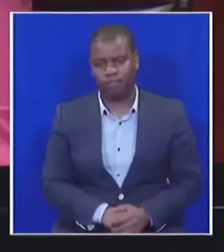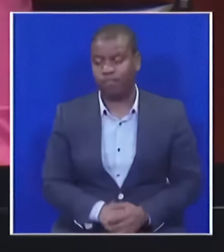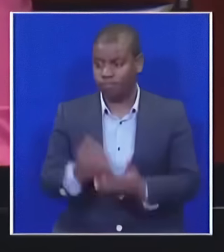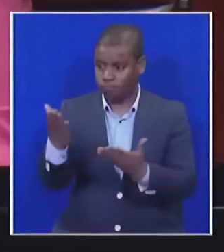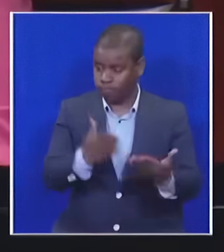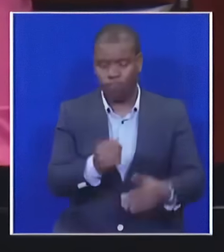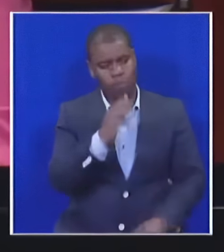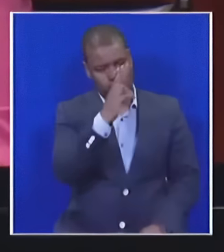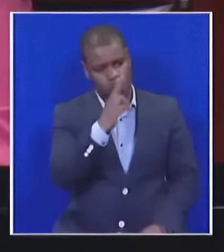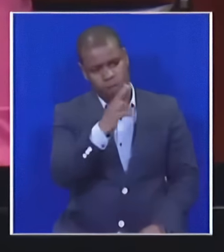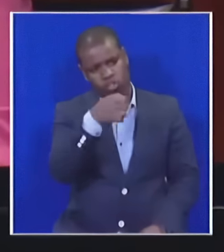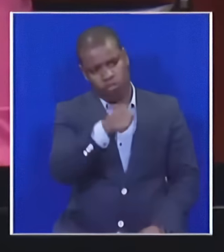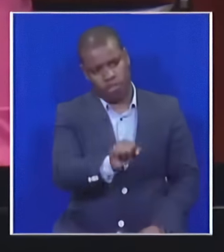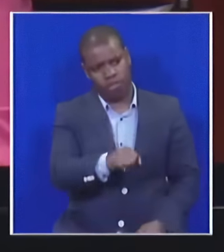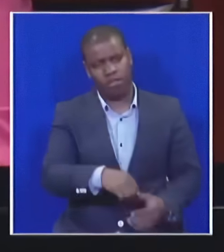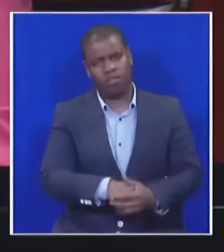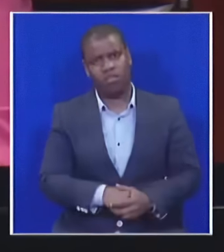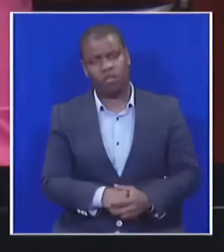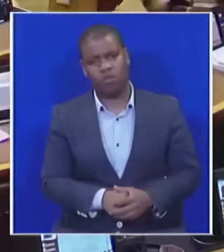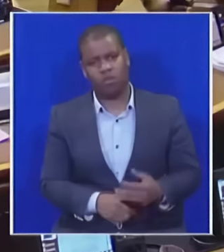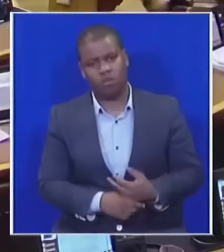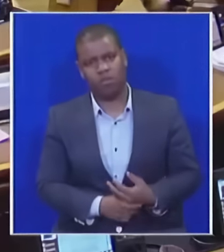Honorable Chairperson,